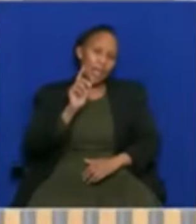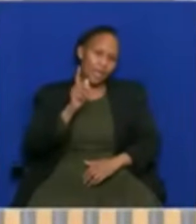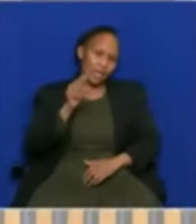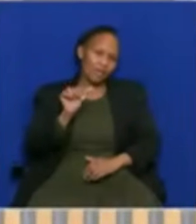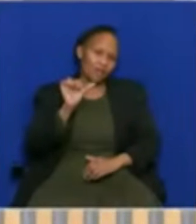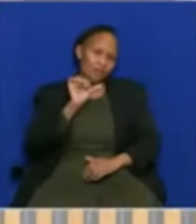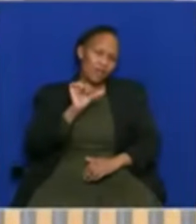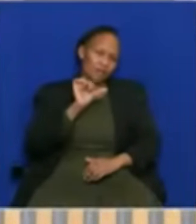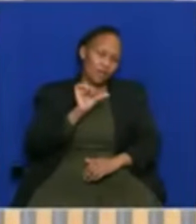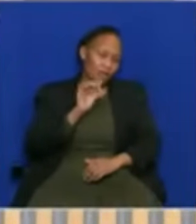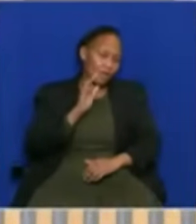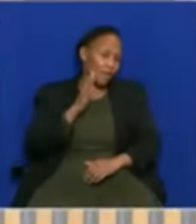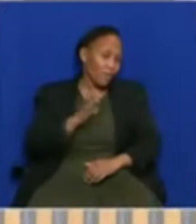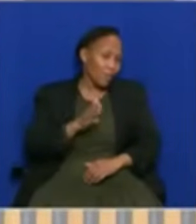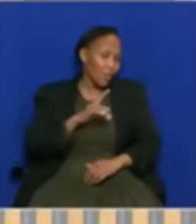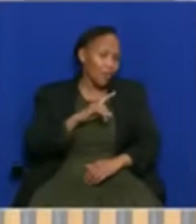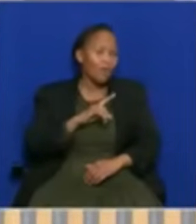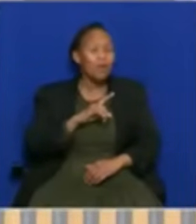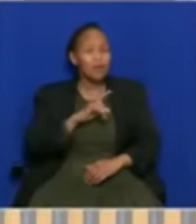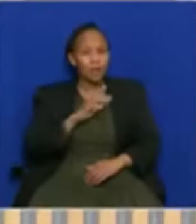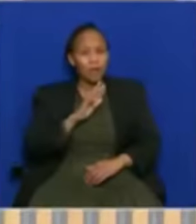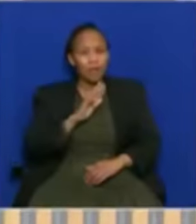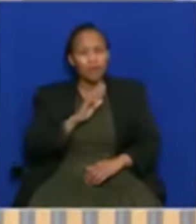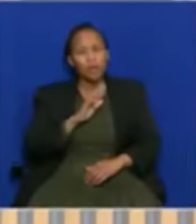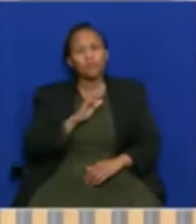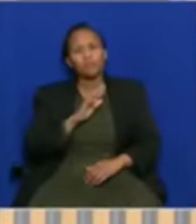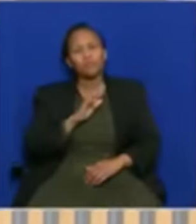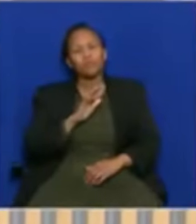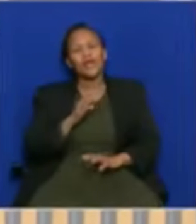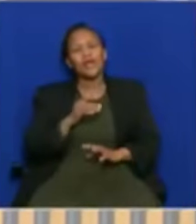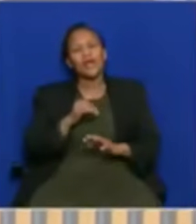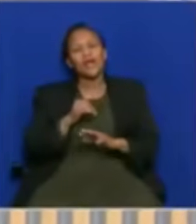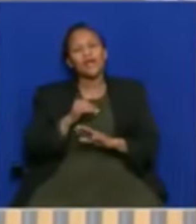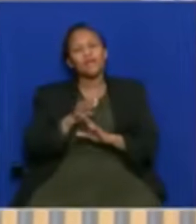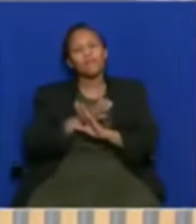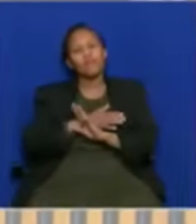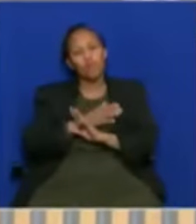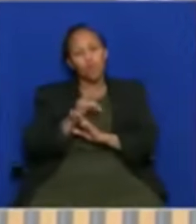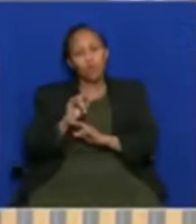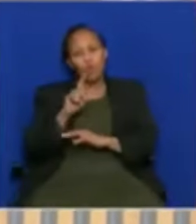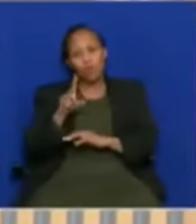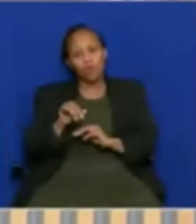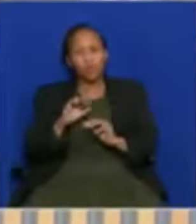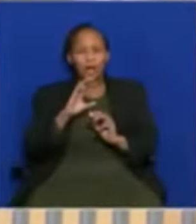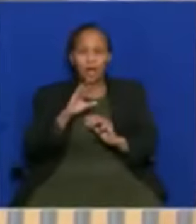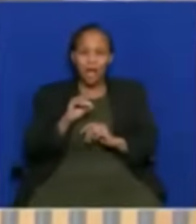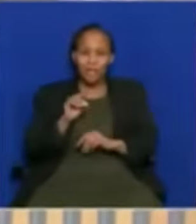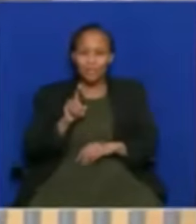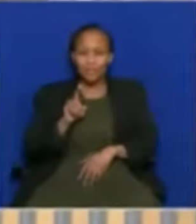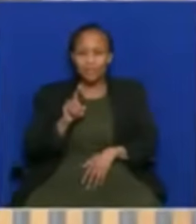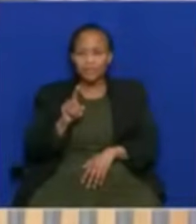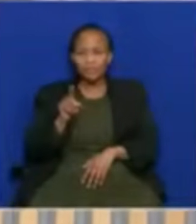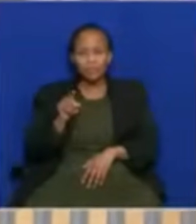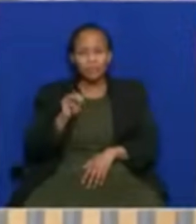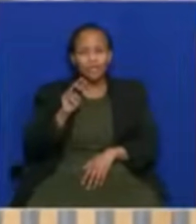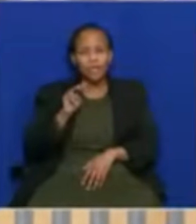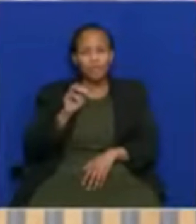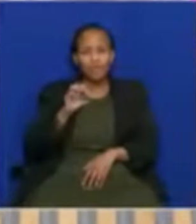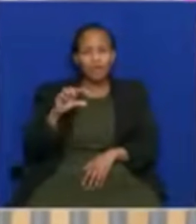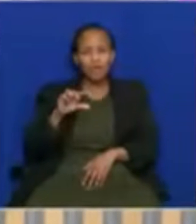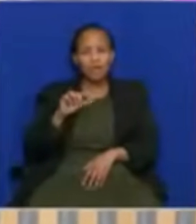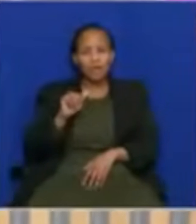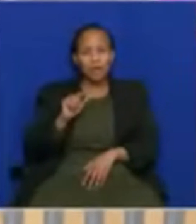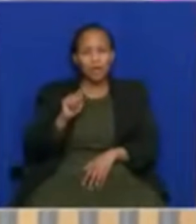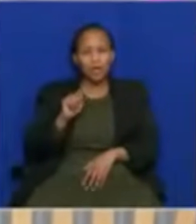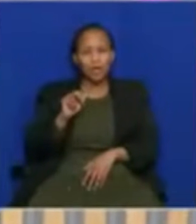questions. Yes, Commissioner. The earlier question where you asked the Colonel, does he know what megatronics is? Does he know the core functions of